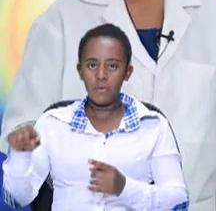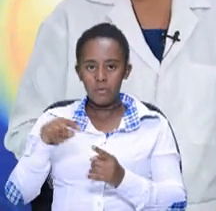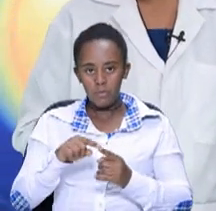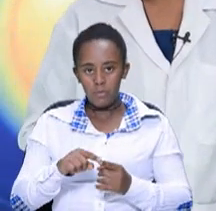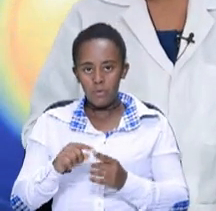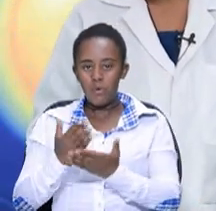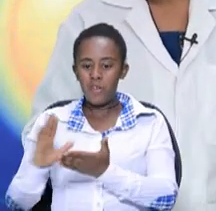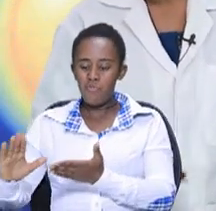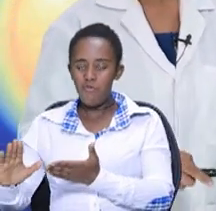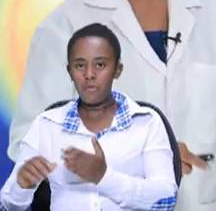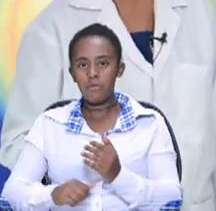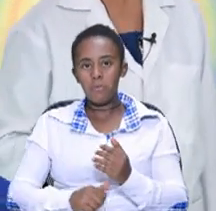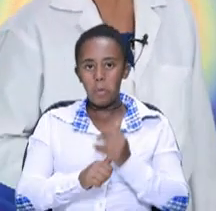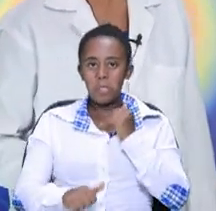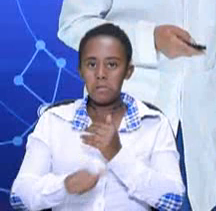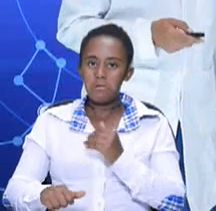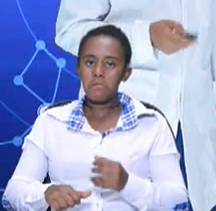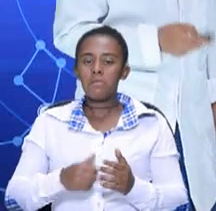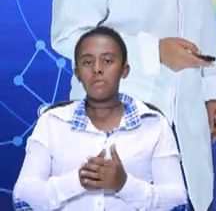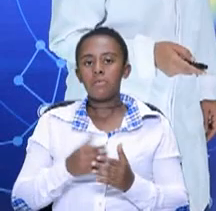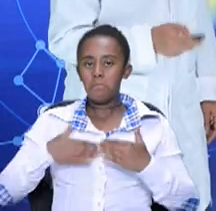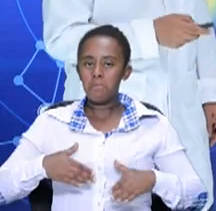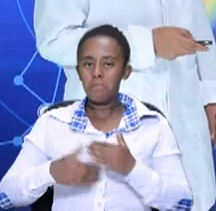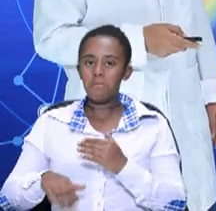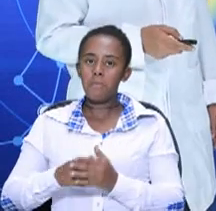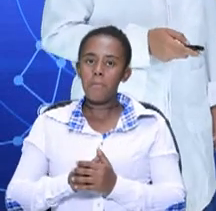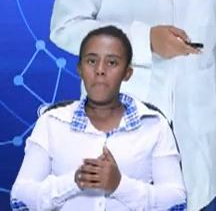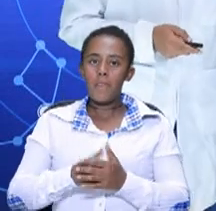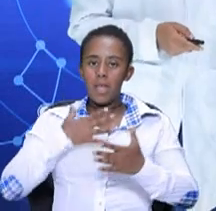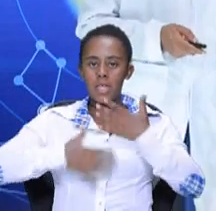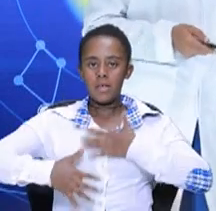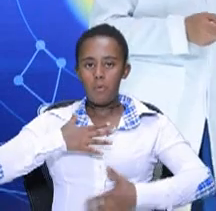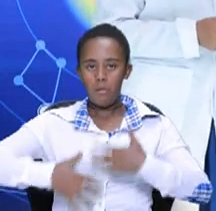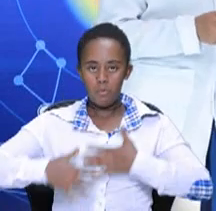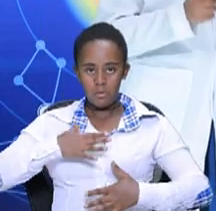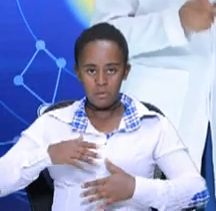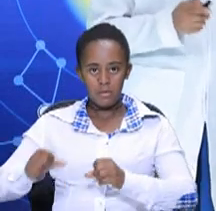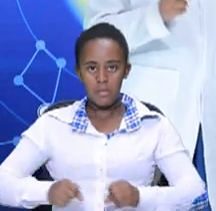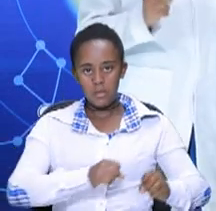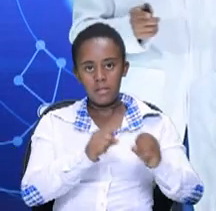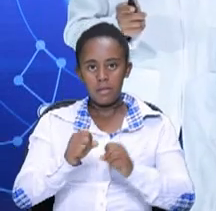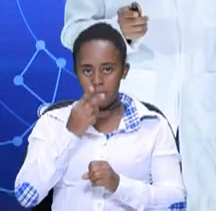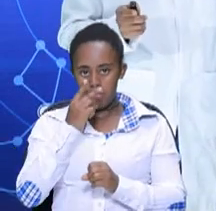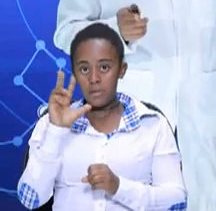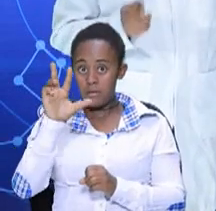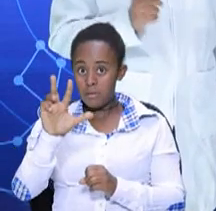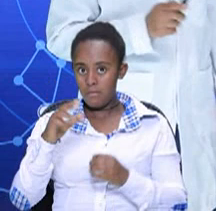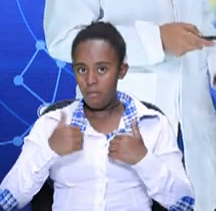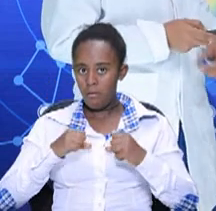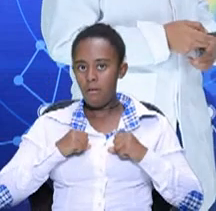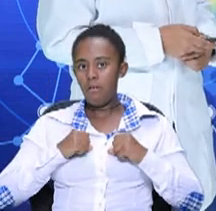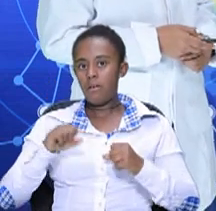waste materials from the body. And when we look at the circulatory system, it has three components.